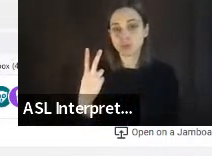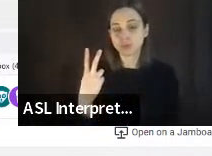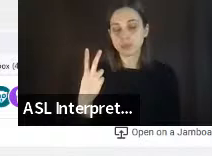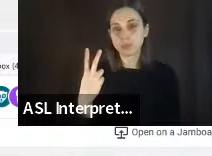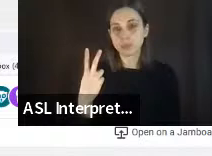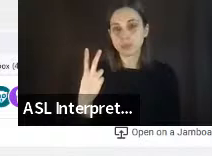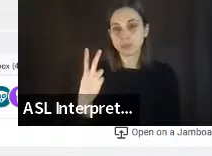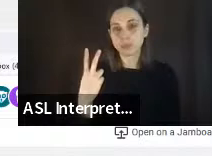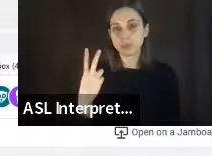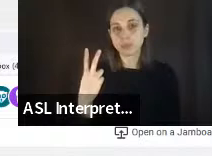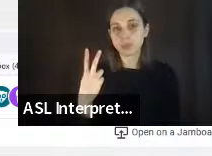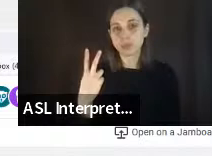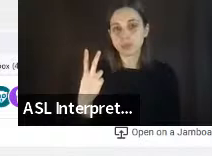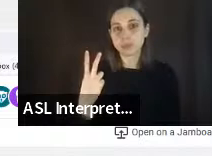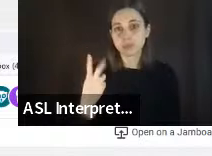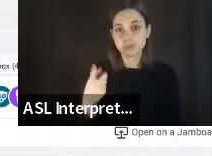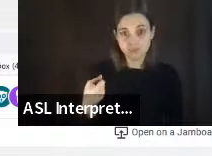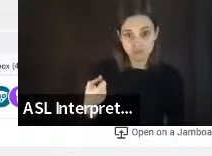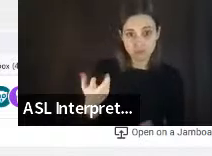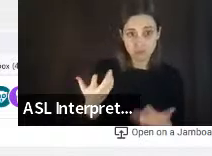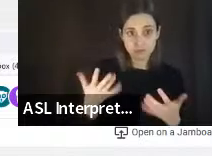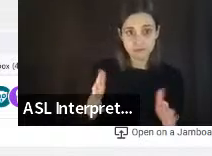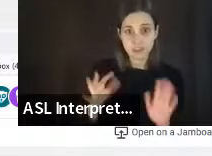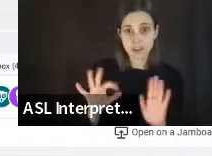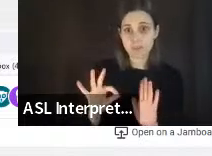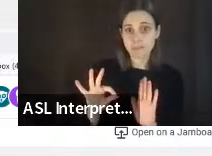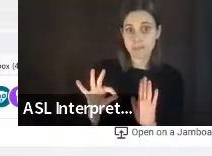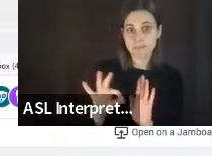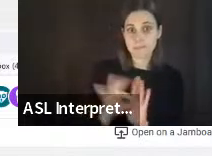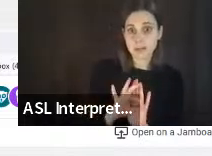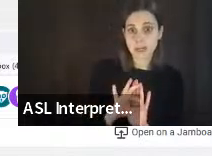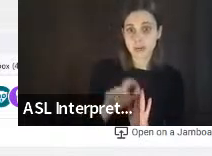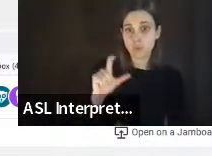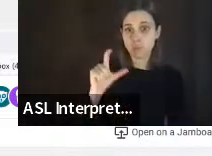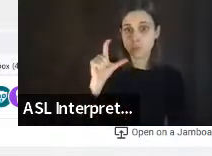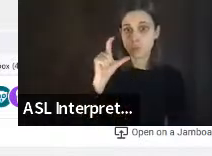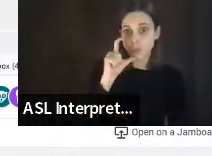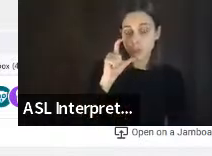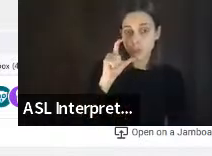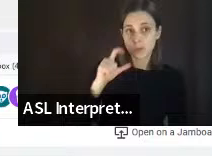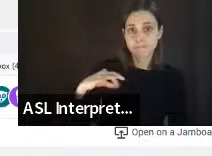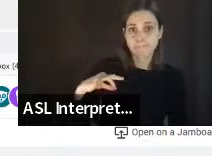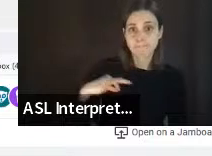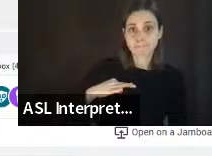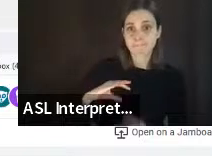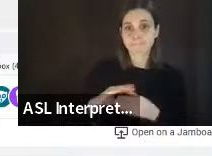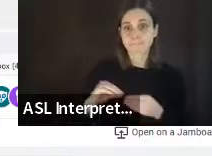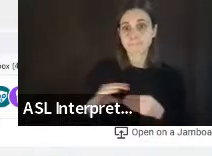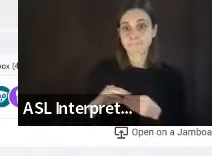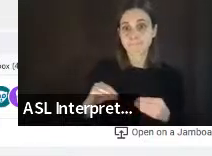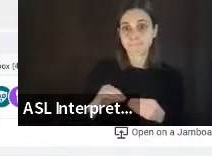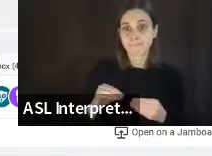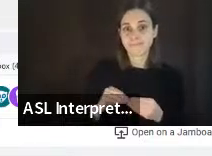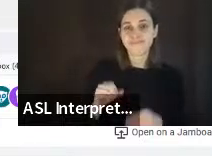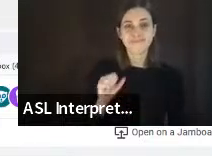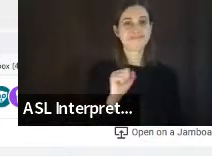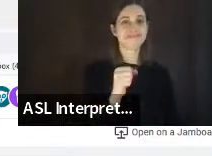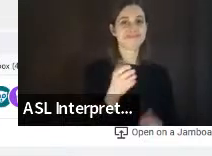I'm not sure if you selected a report out or default to We program did. staff. Oh, yay. That's Irina.